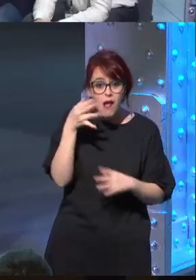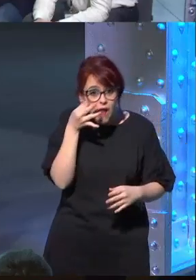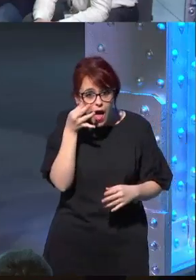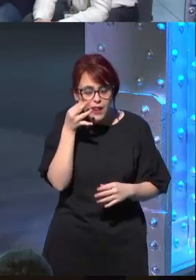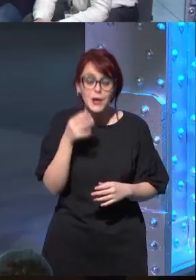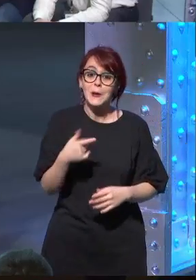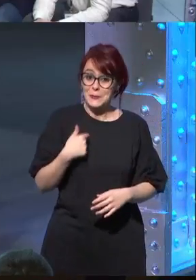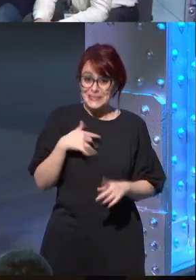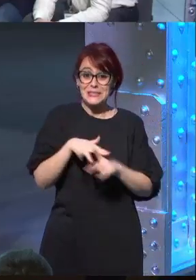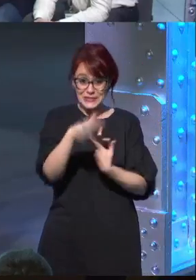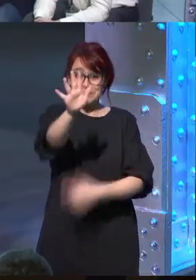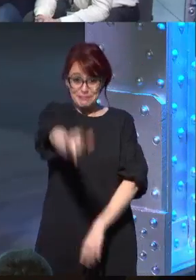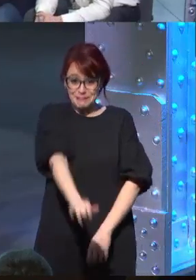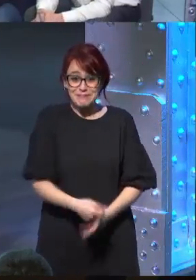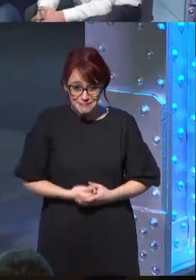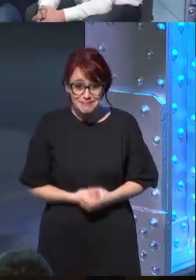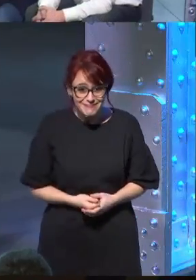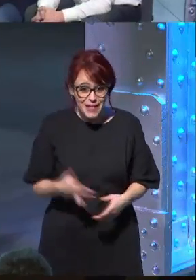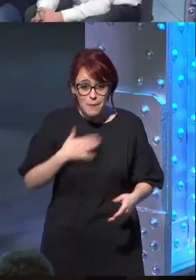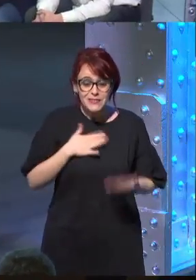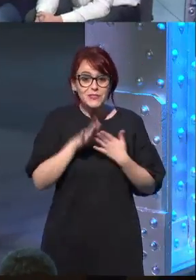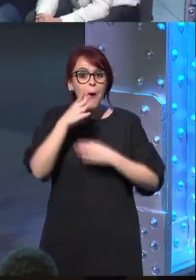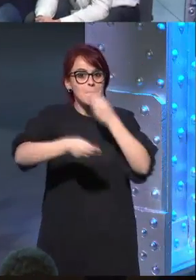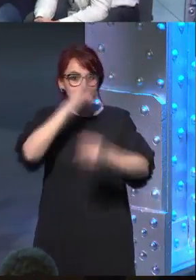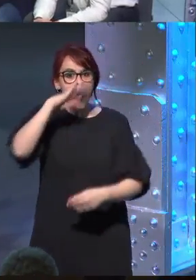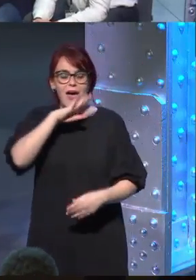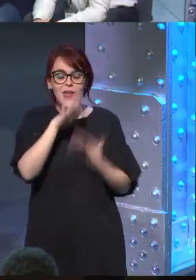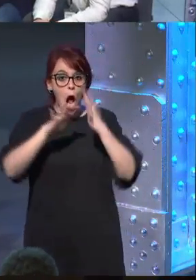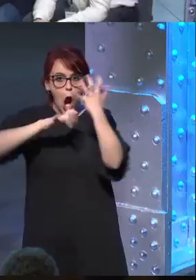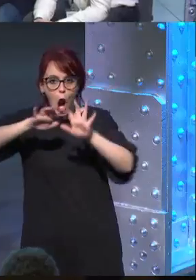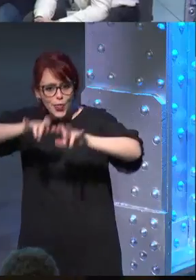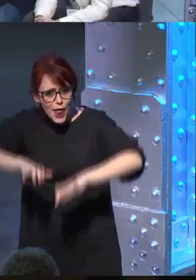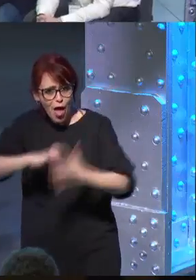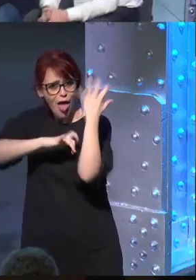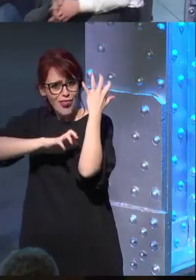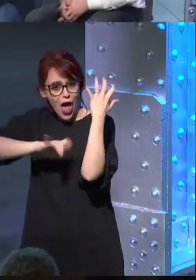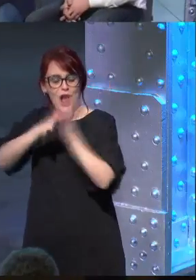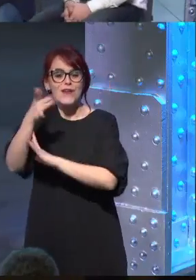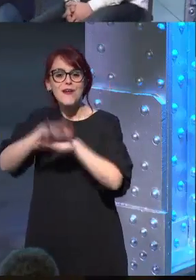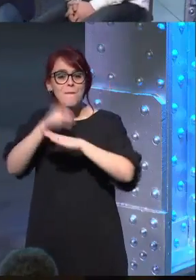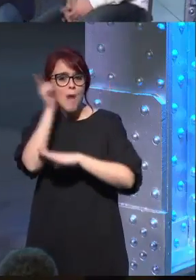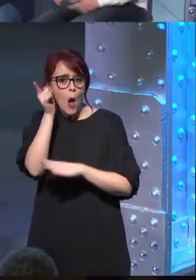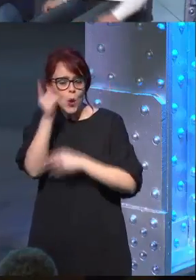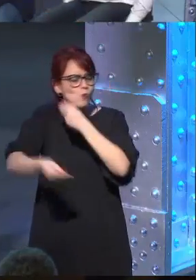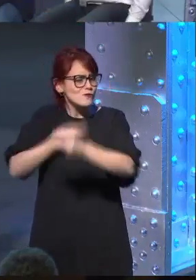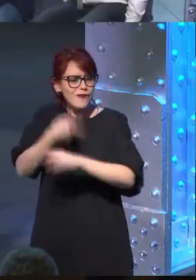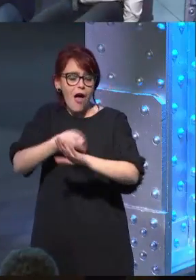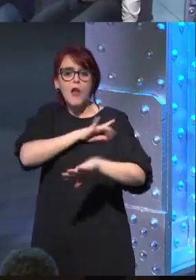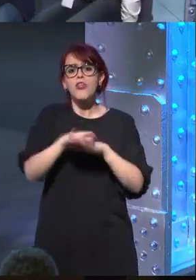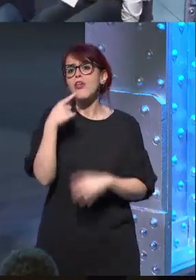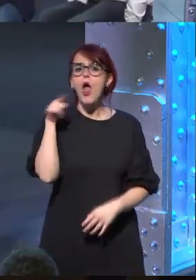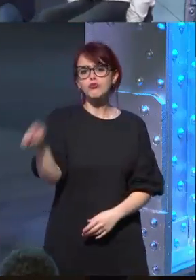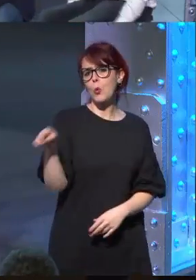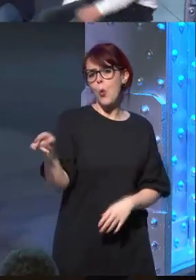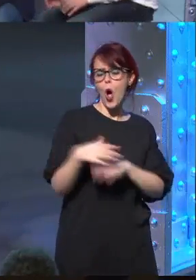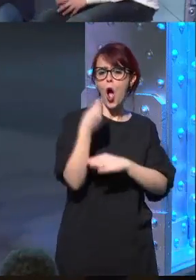it depends on the adult's attitude. Well, in my case, well, my parents use the cell phone and the